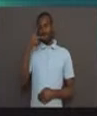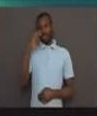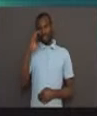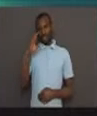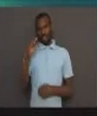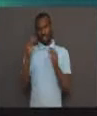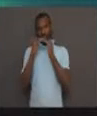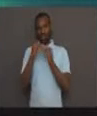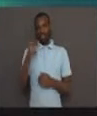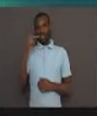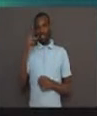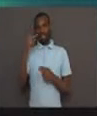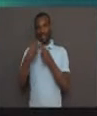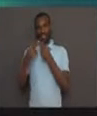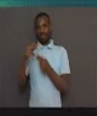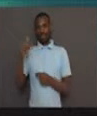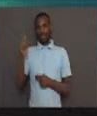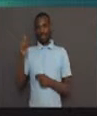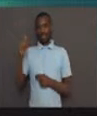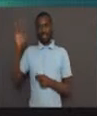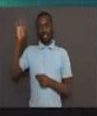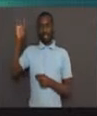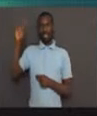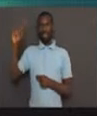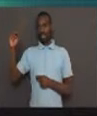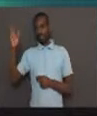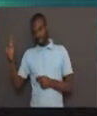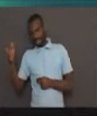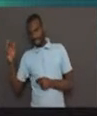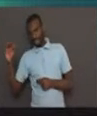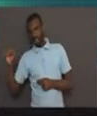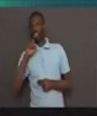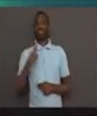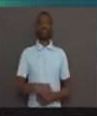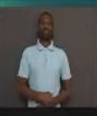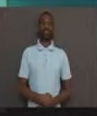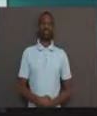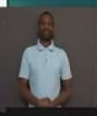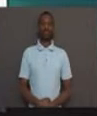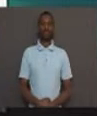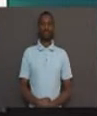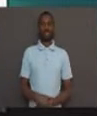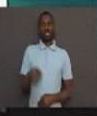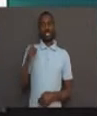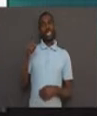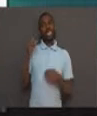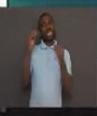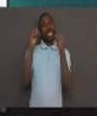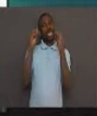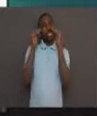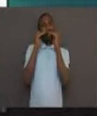10 to the 8th power meters per second. This